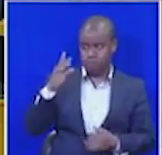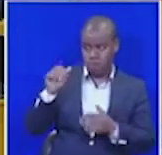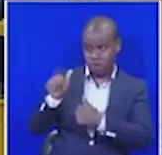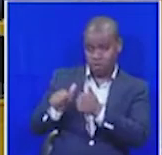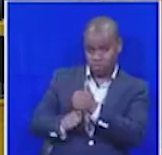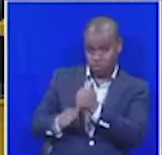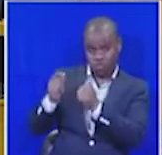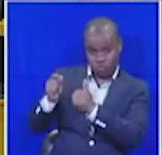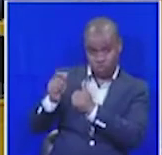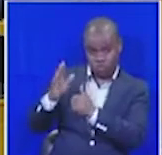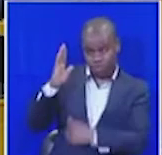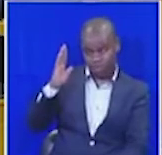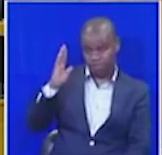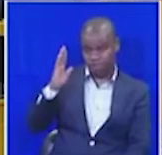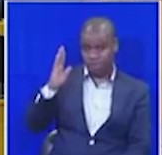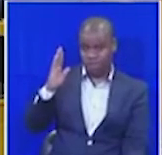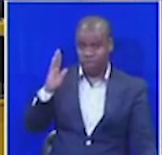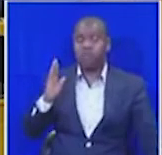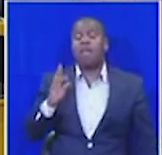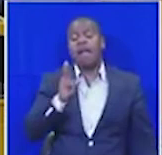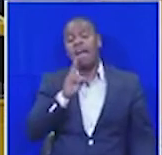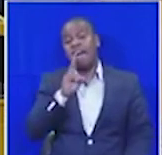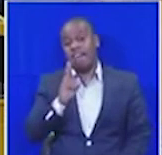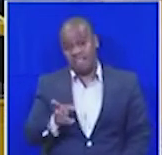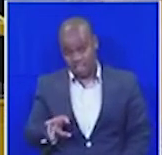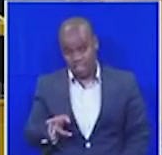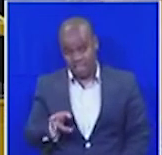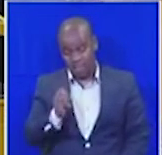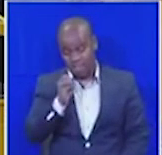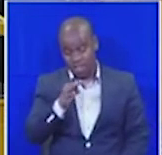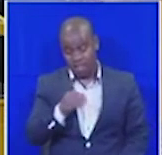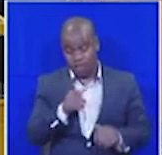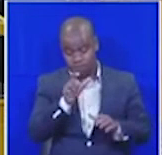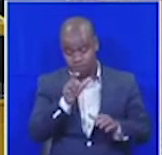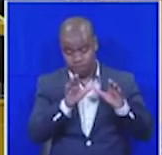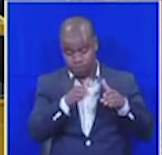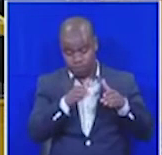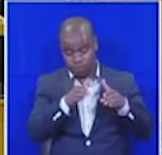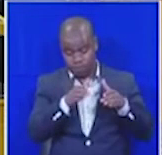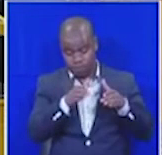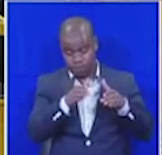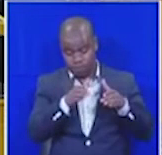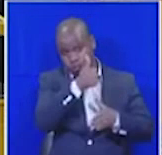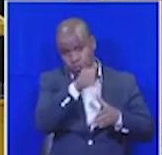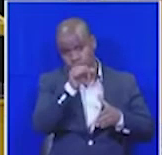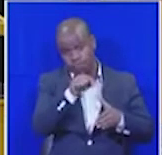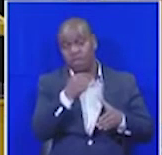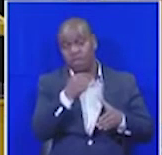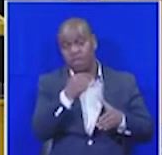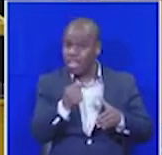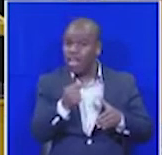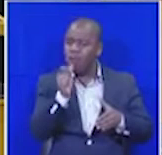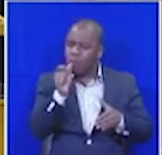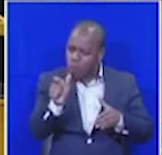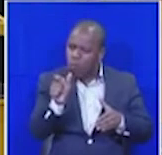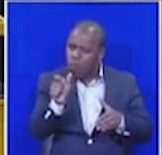again, if indeed the Honorable Leader of Opposition were to make that in